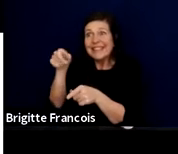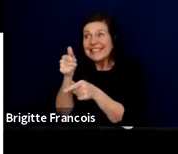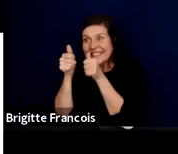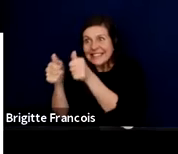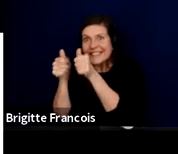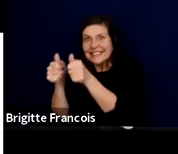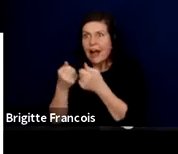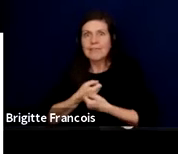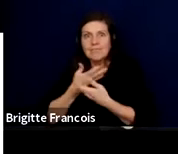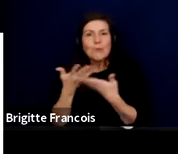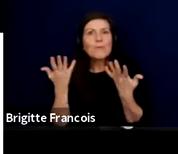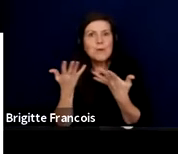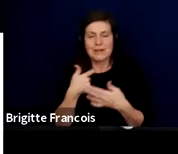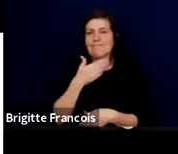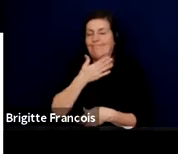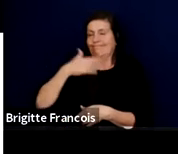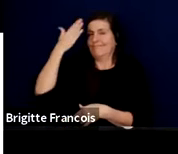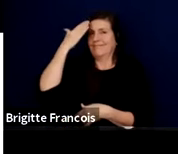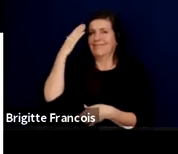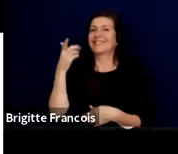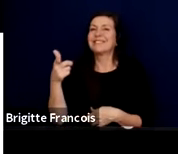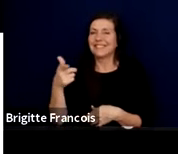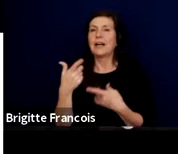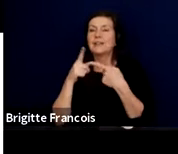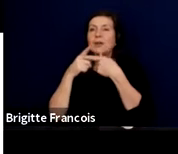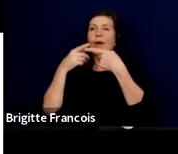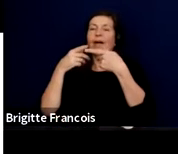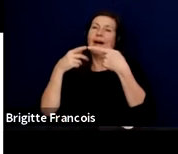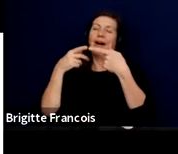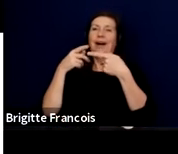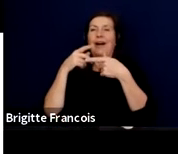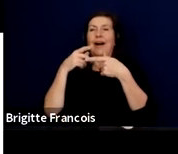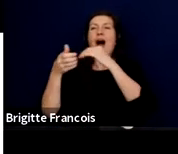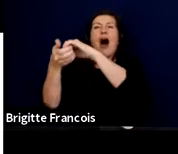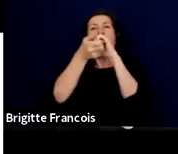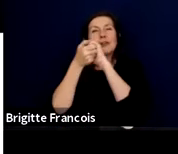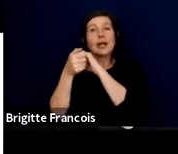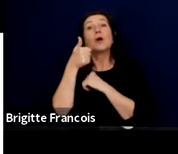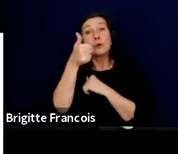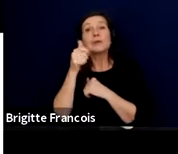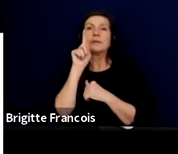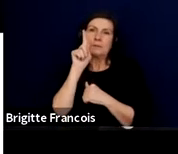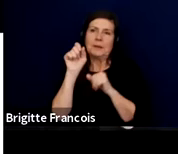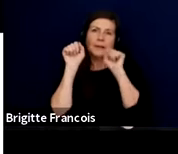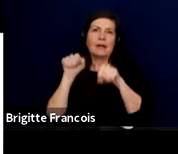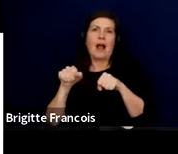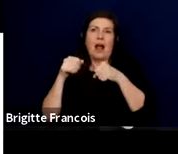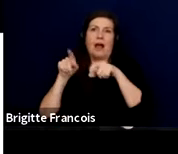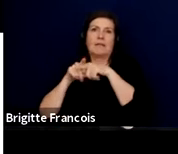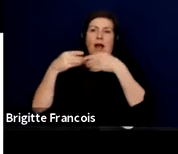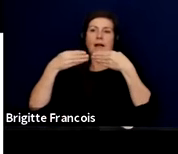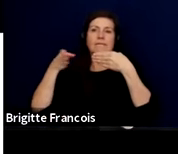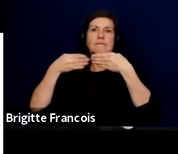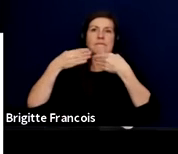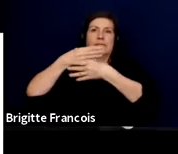to have an impartial portal. So it was the only thing I wanted to add on to that. Okay,